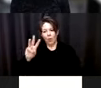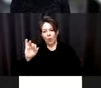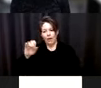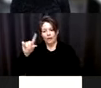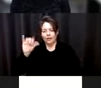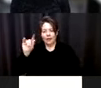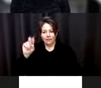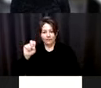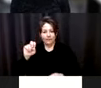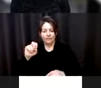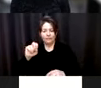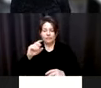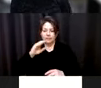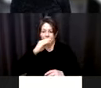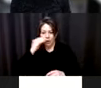the wildflower